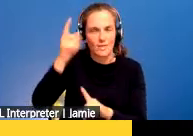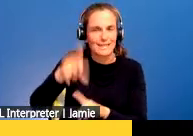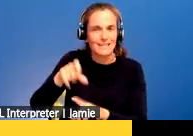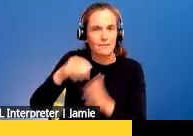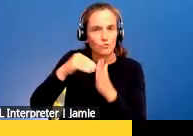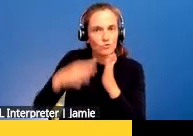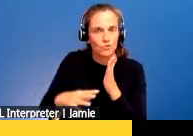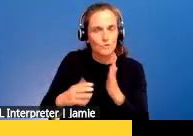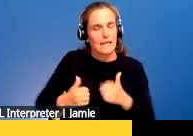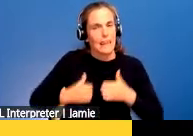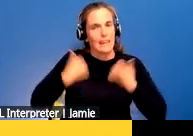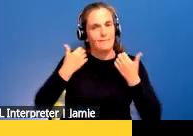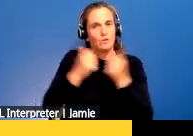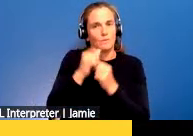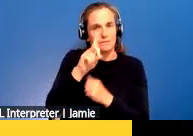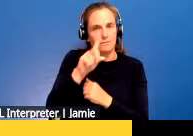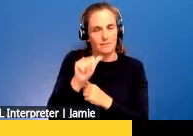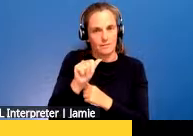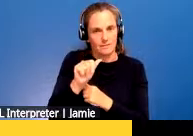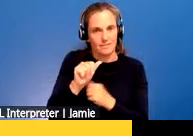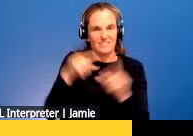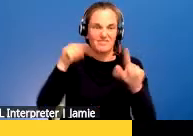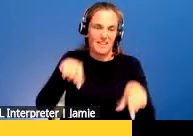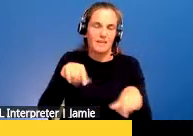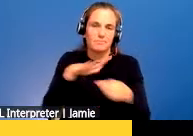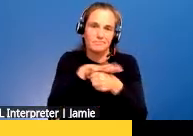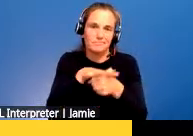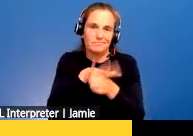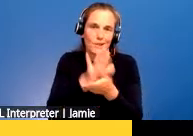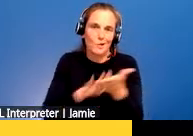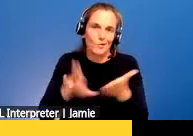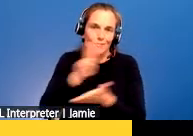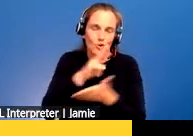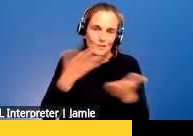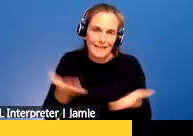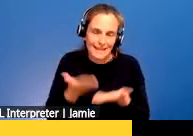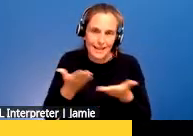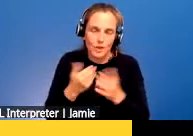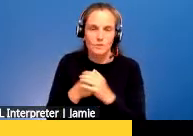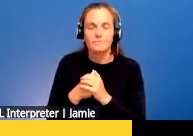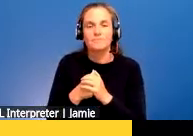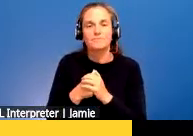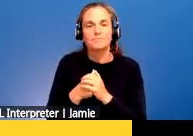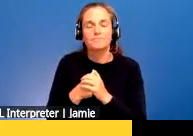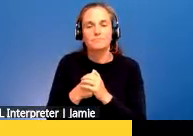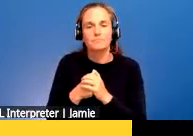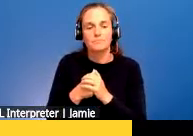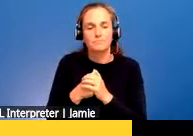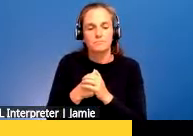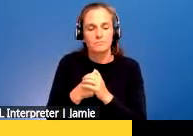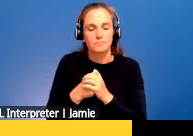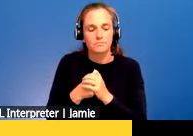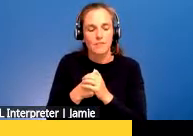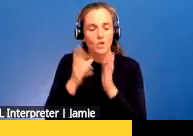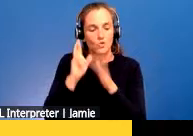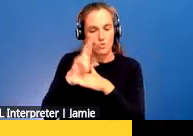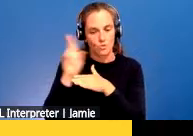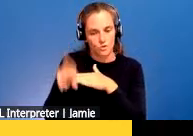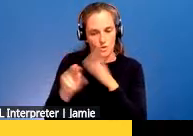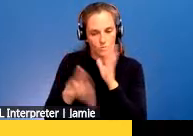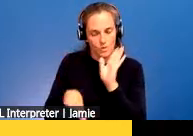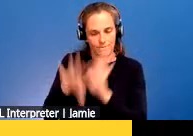with disabilities in a university here. The preliminary study, the data we found showed